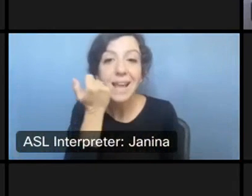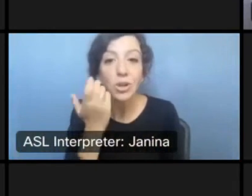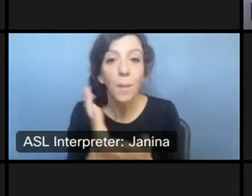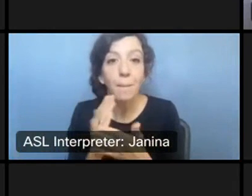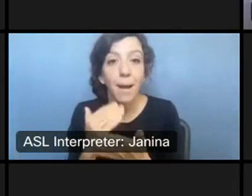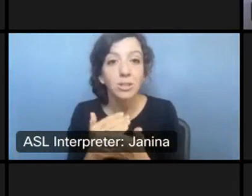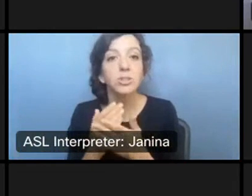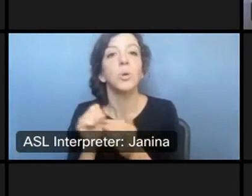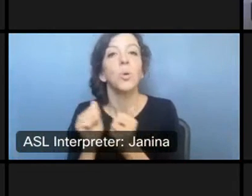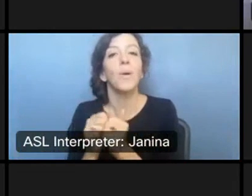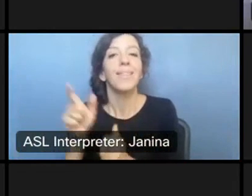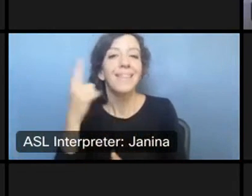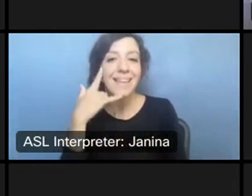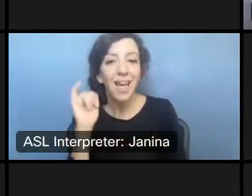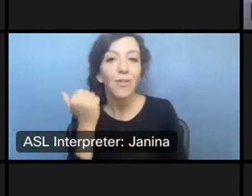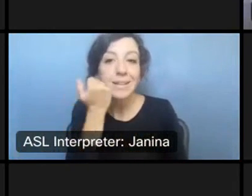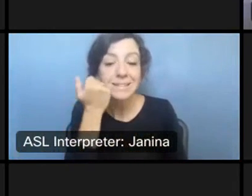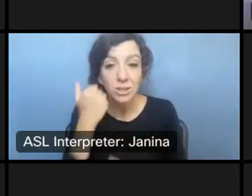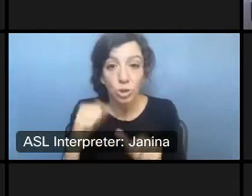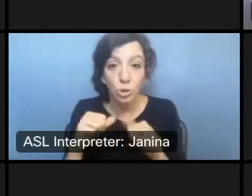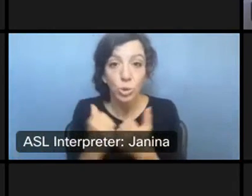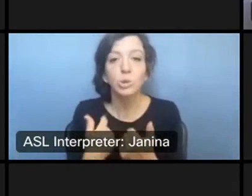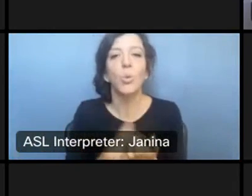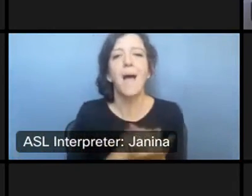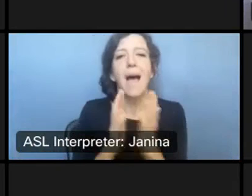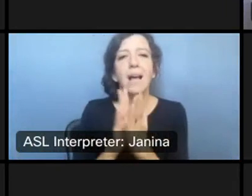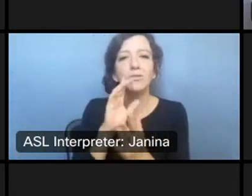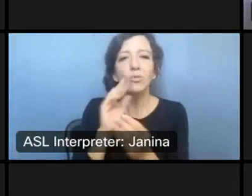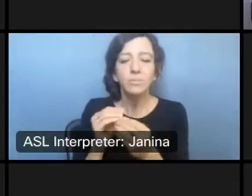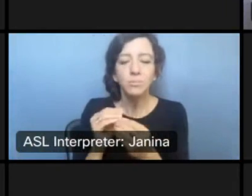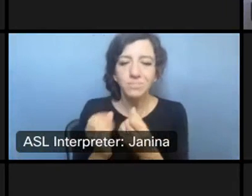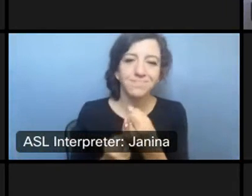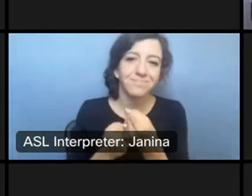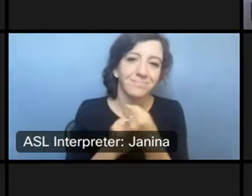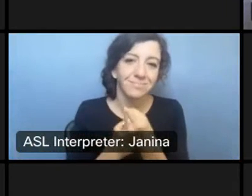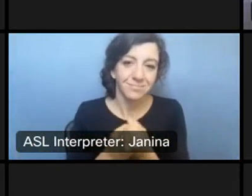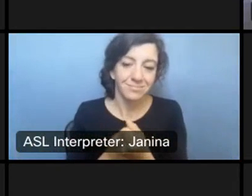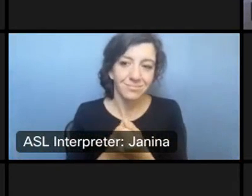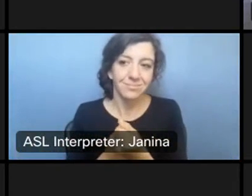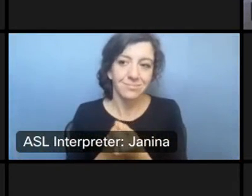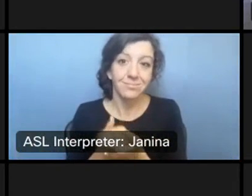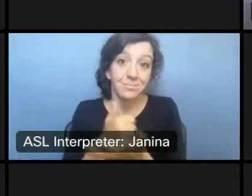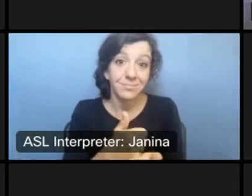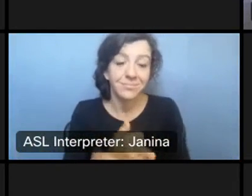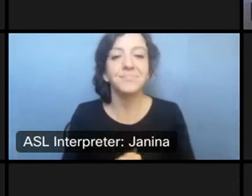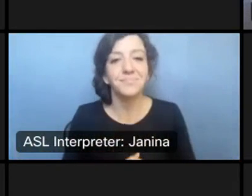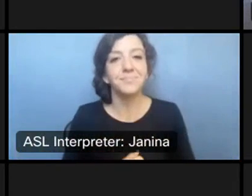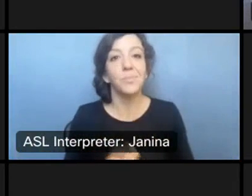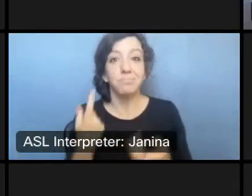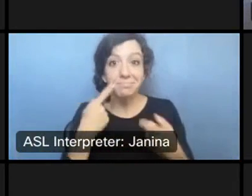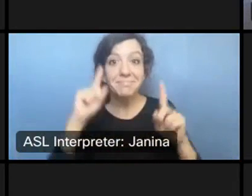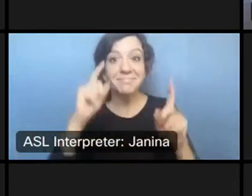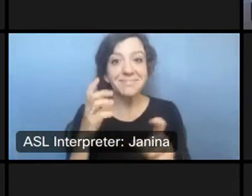the California Dental Association. We had asked for some advocacy assistance and wanted to share that we did get